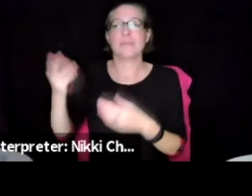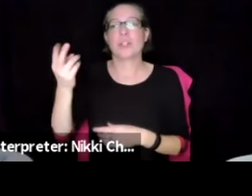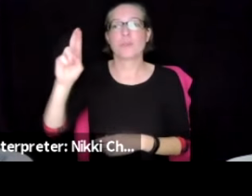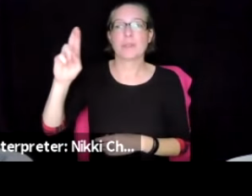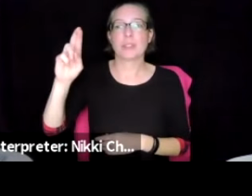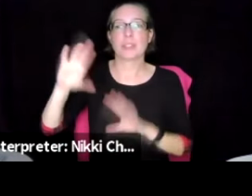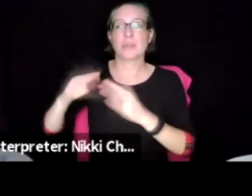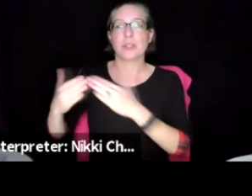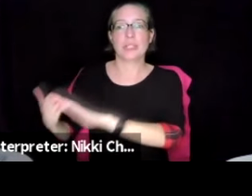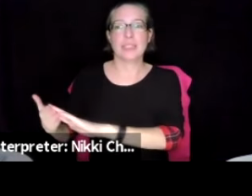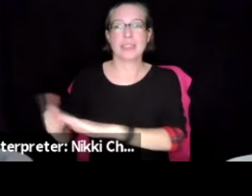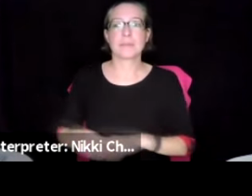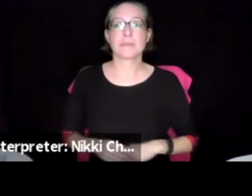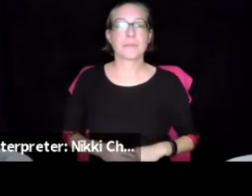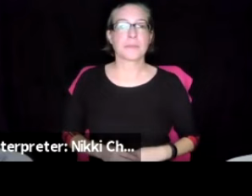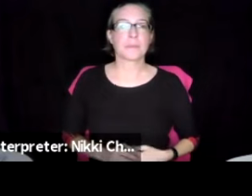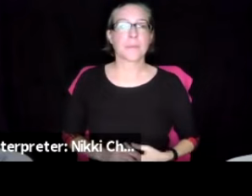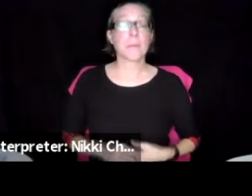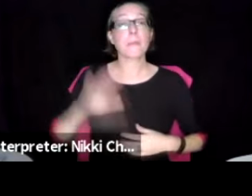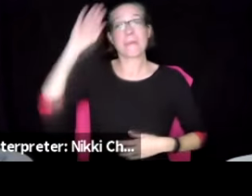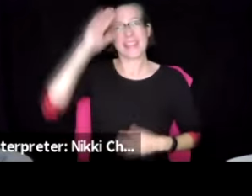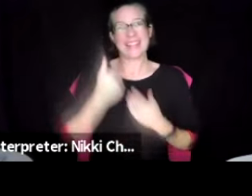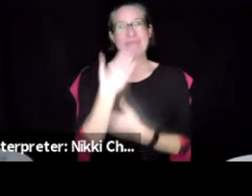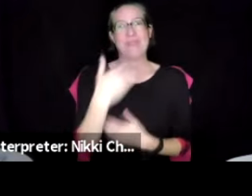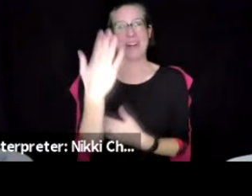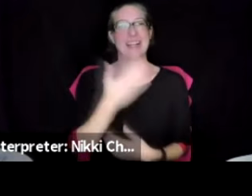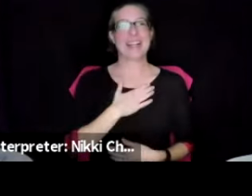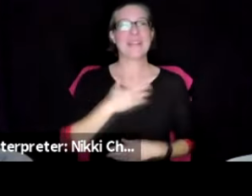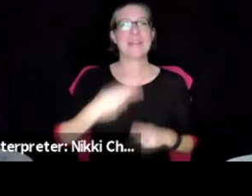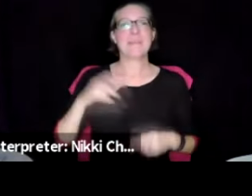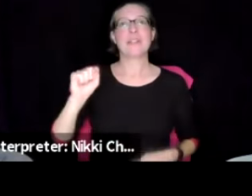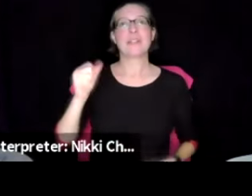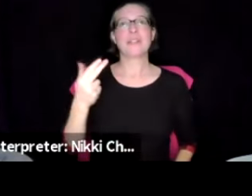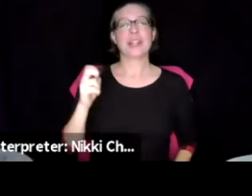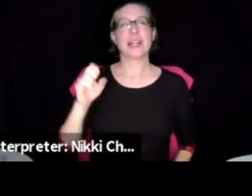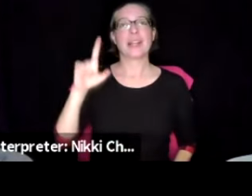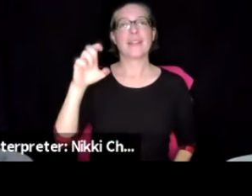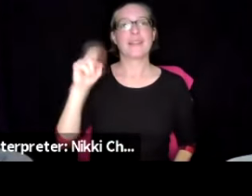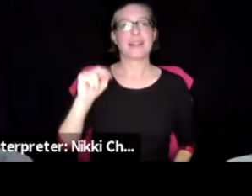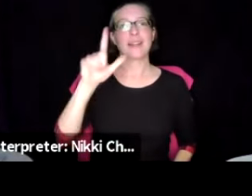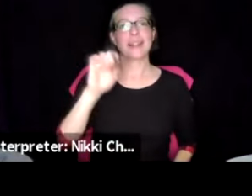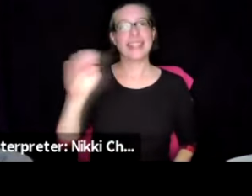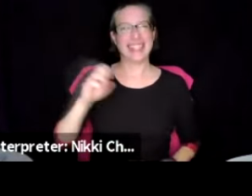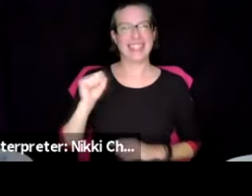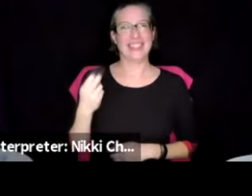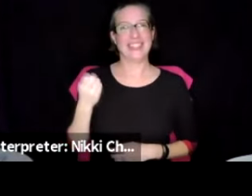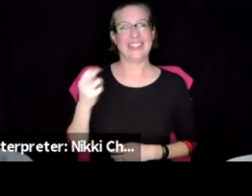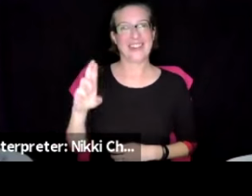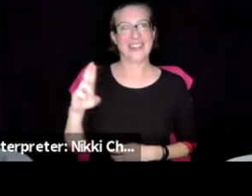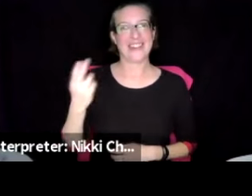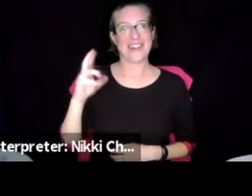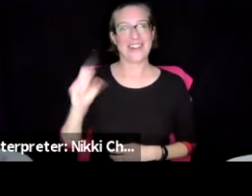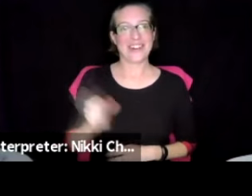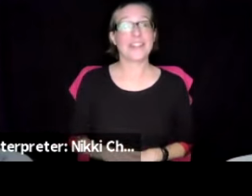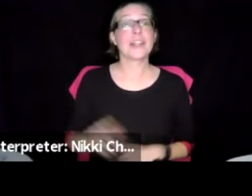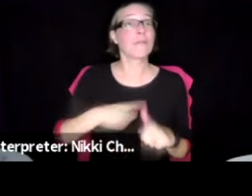Good morning, everybody. My name is Shaylin Lee. I use she, her, hers pronouns. I'm a first-year elementary education